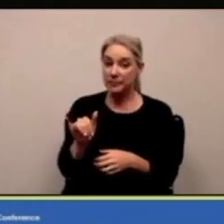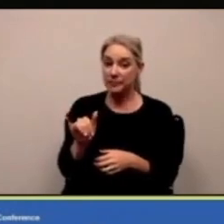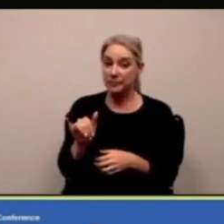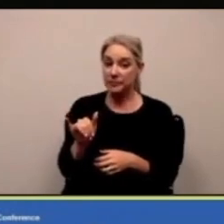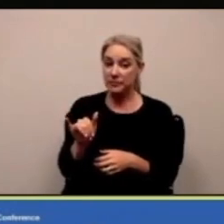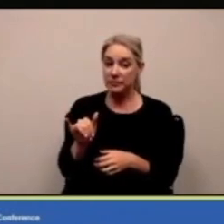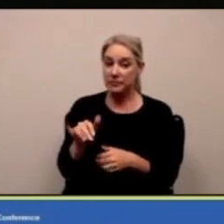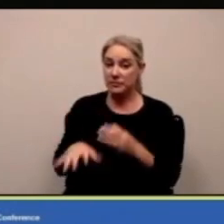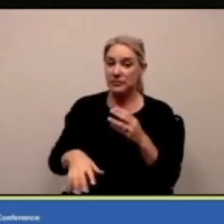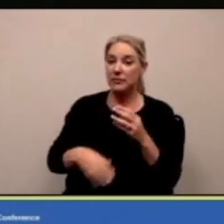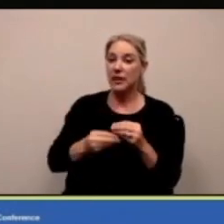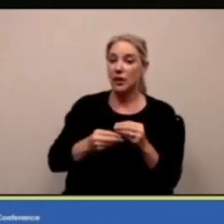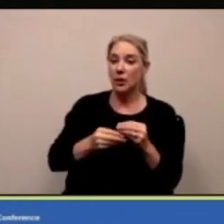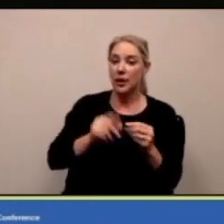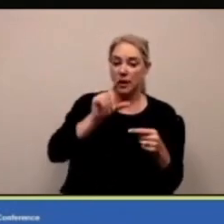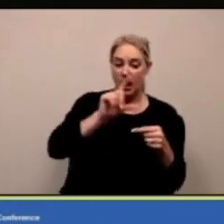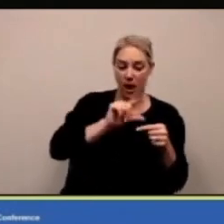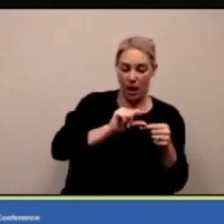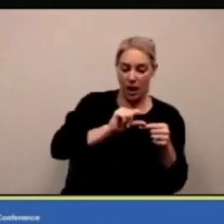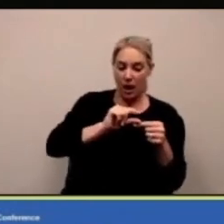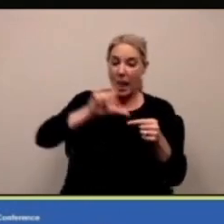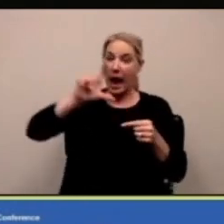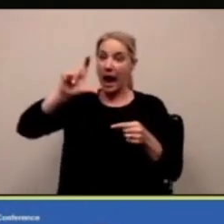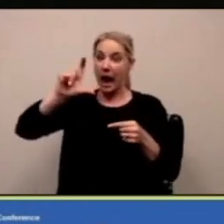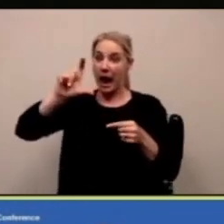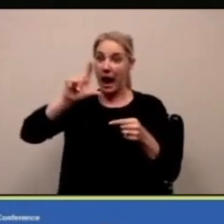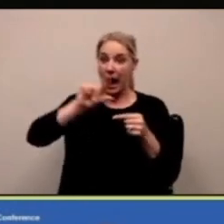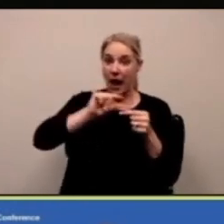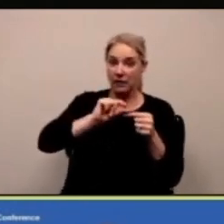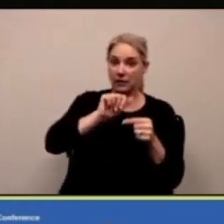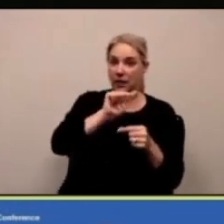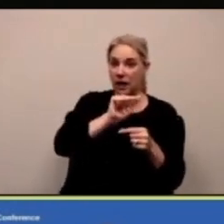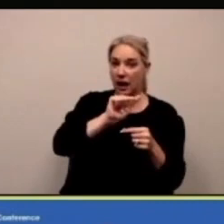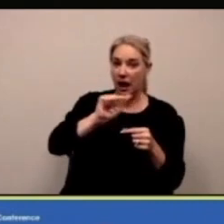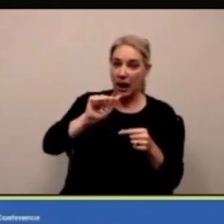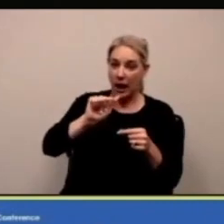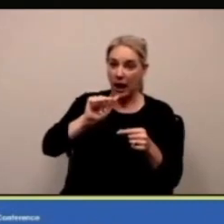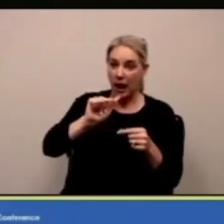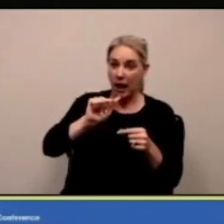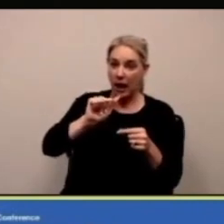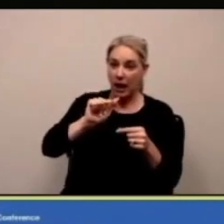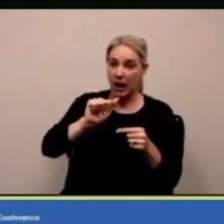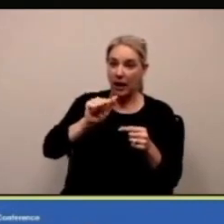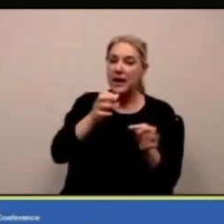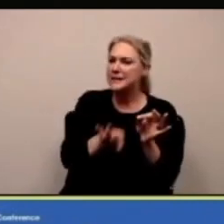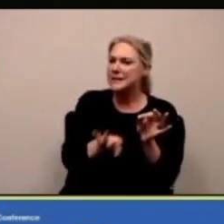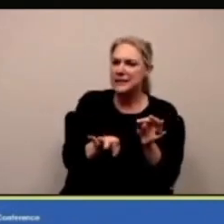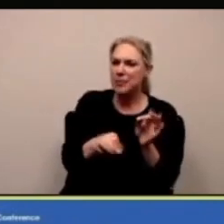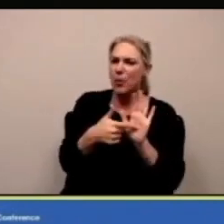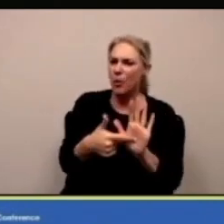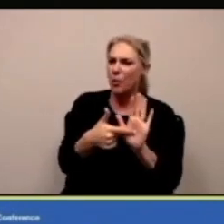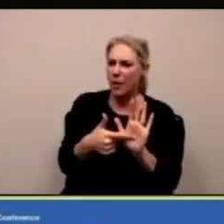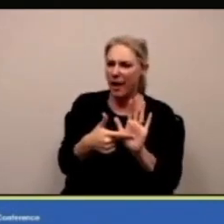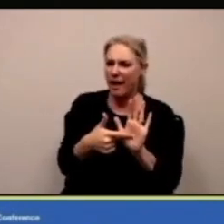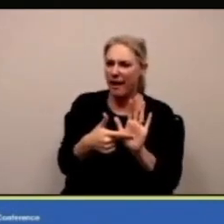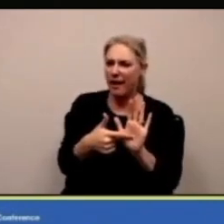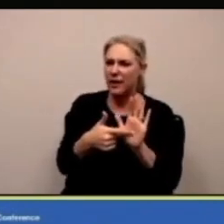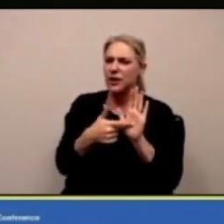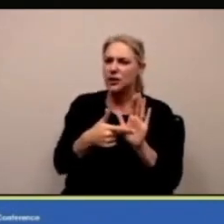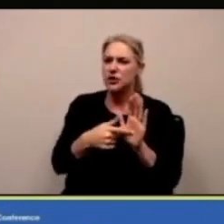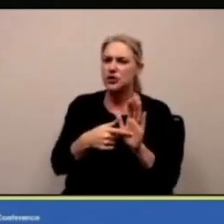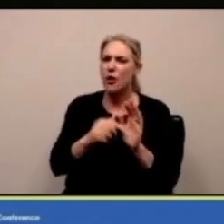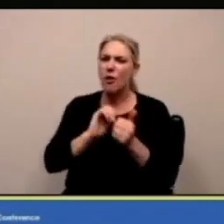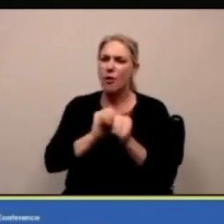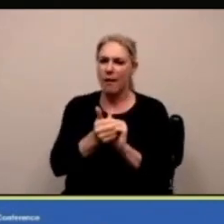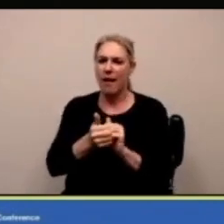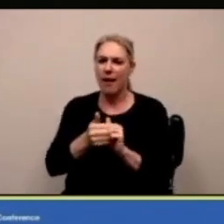lowercase to capital, like to you know, Yeah. like that's a wonderful, simple way of demonstrating how like sound can